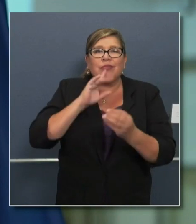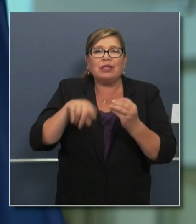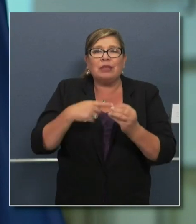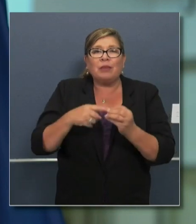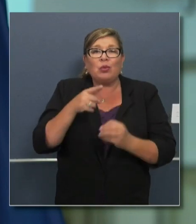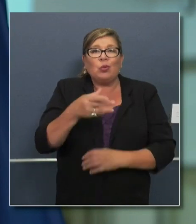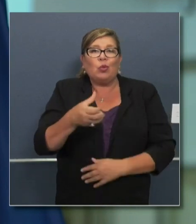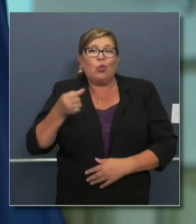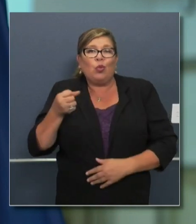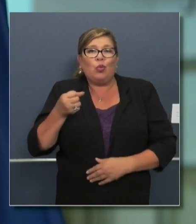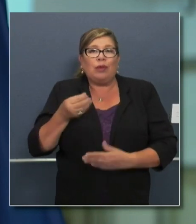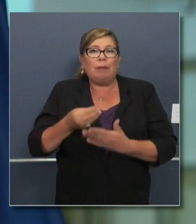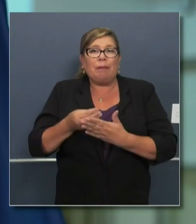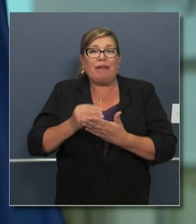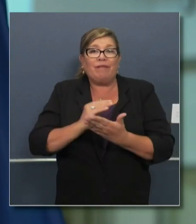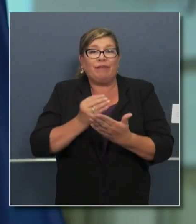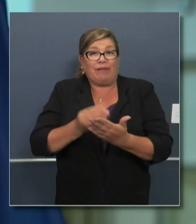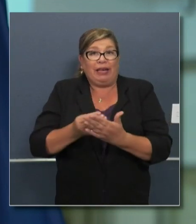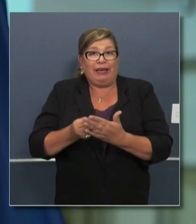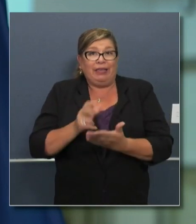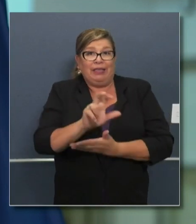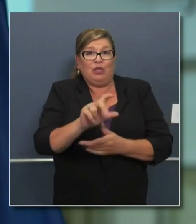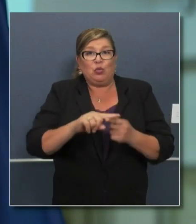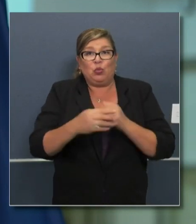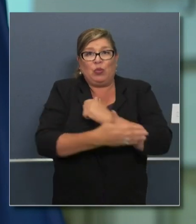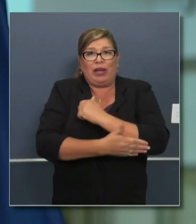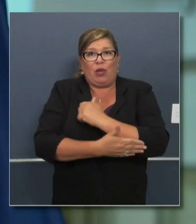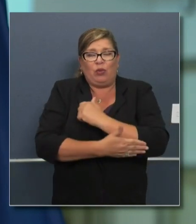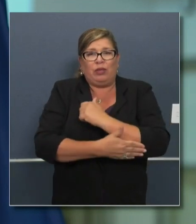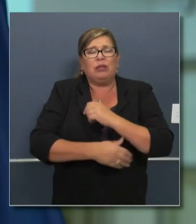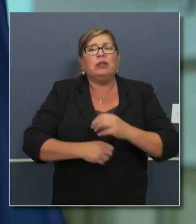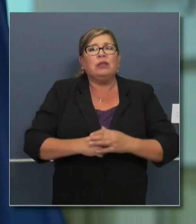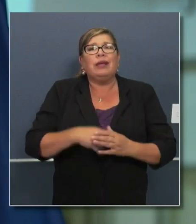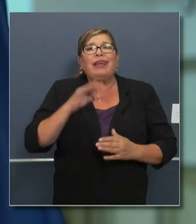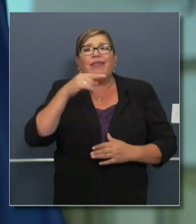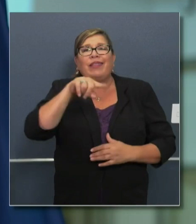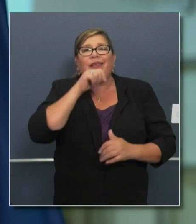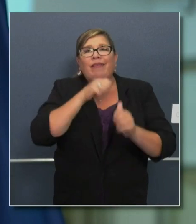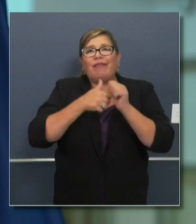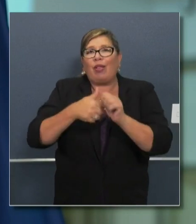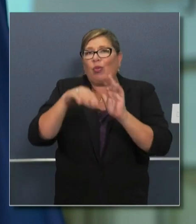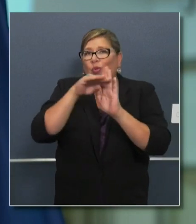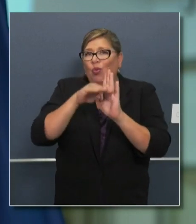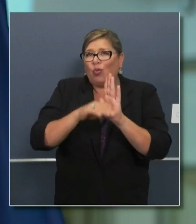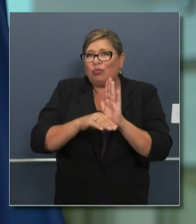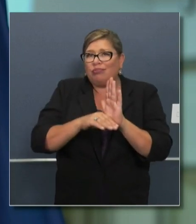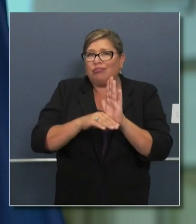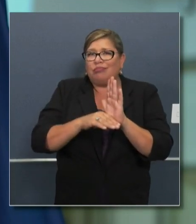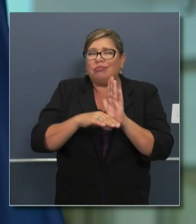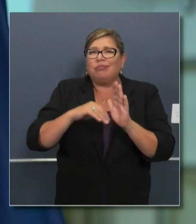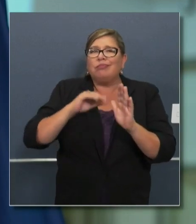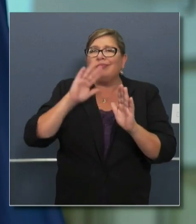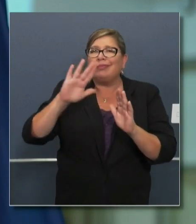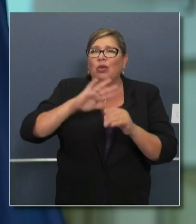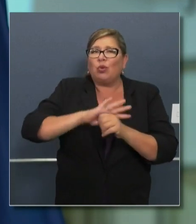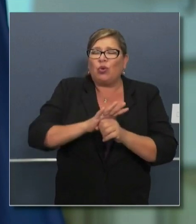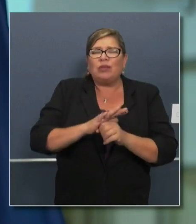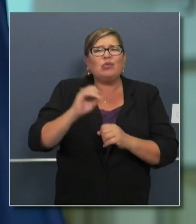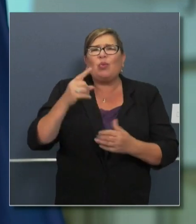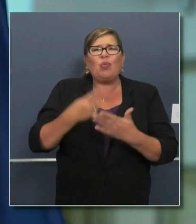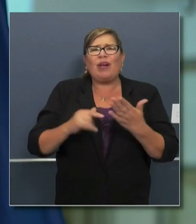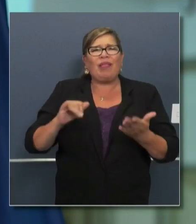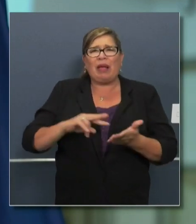your regulation and coronavirus rules. What exactly does that mean? Does that mean if a sheriff's department refuses to